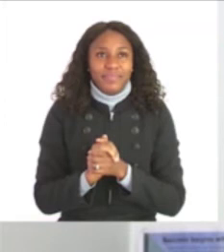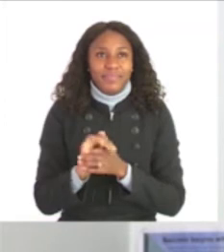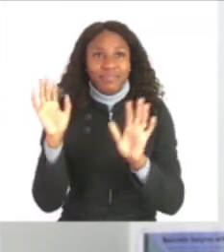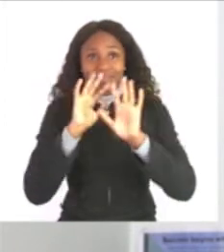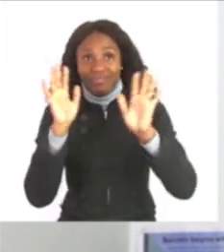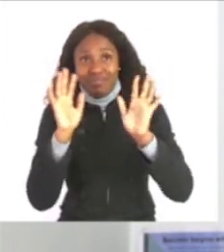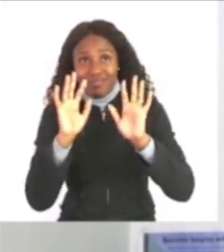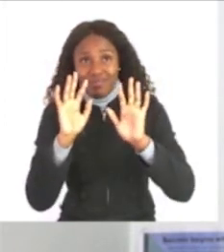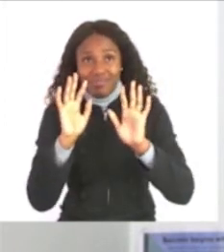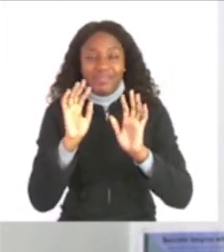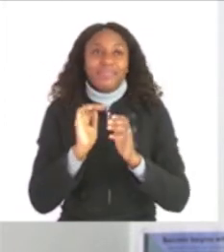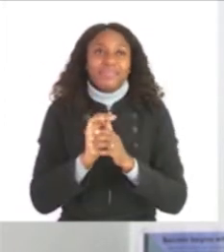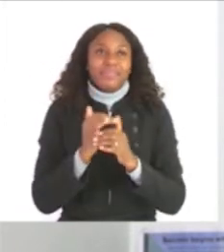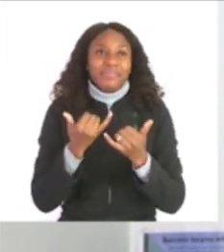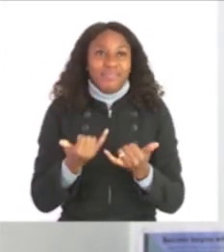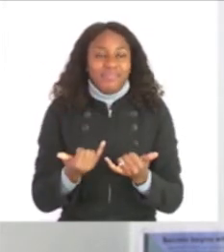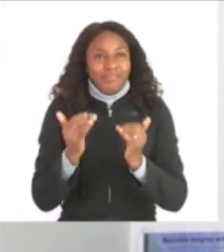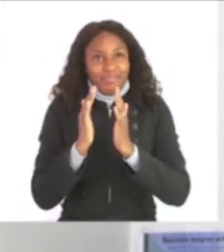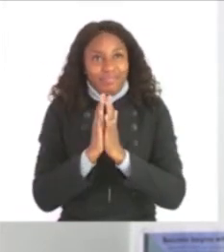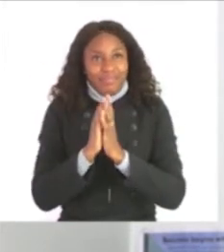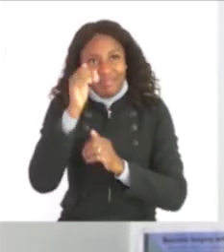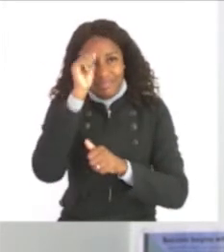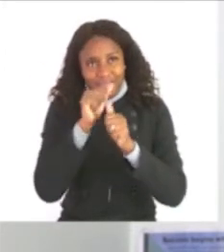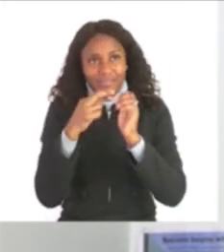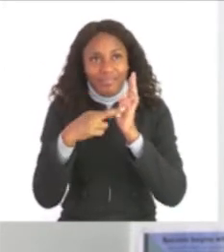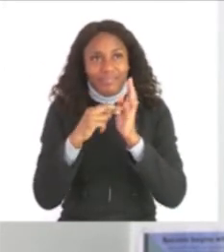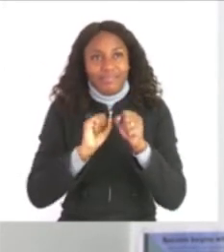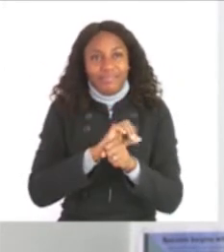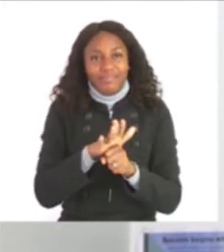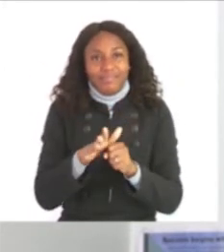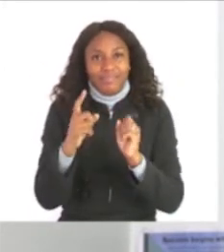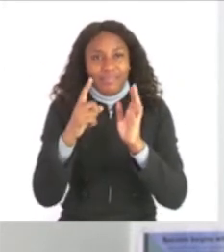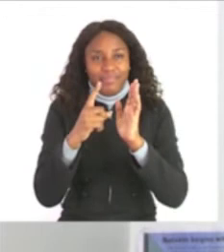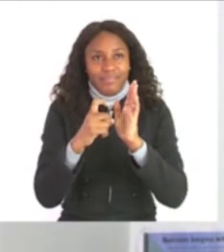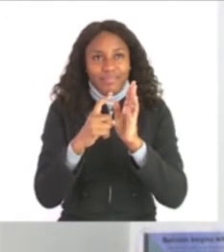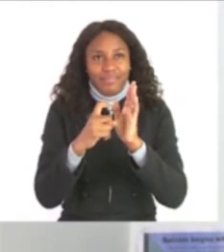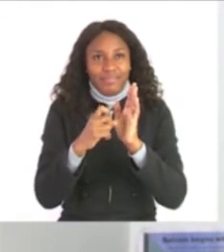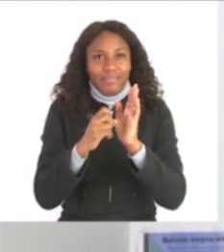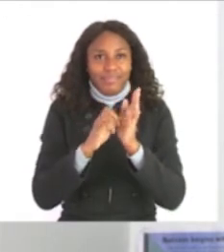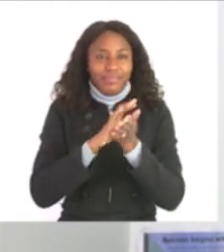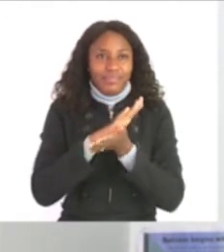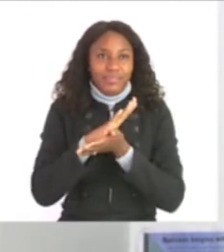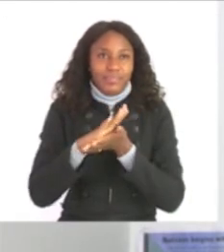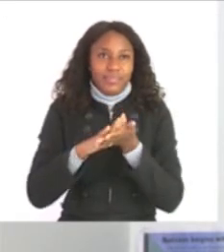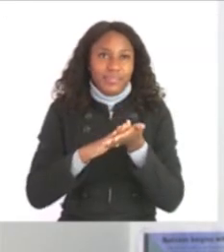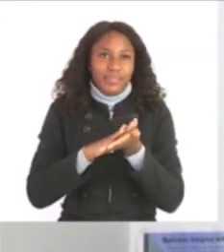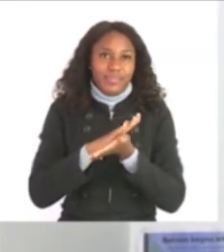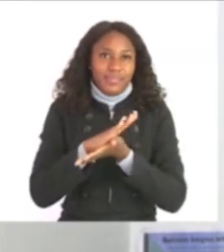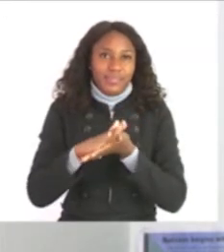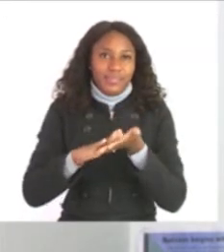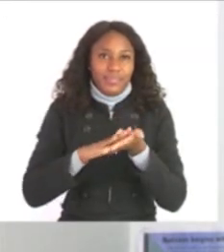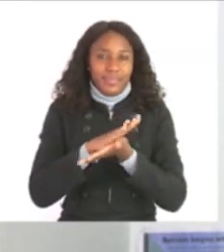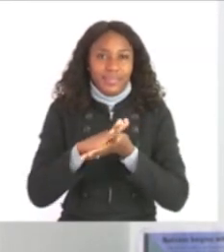viewers. So, before we start, boys and girls, let's take our sanitizer. We sanitize our hands. Make sure